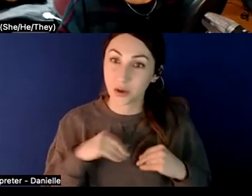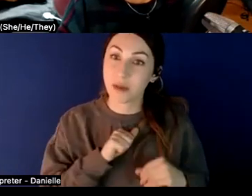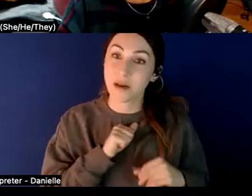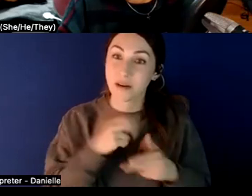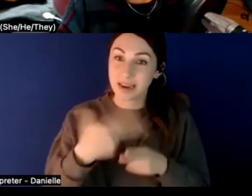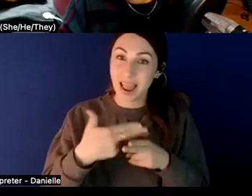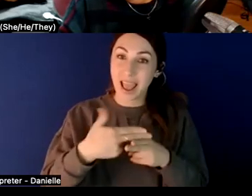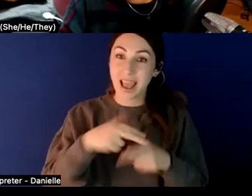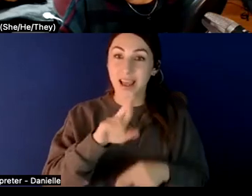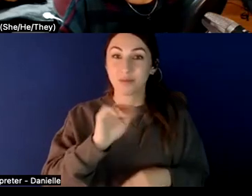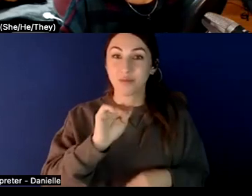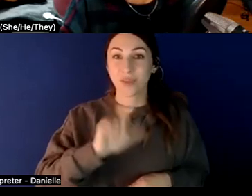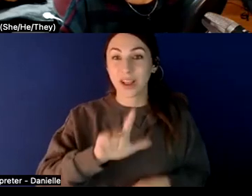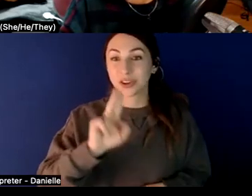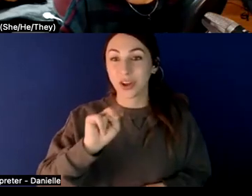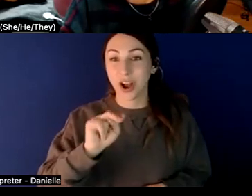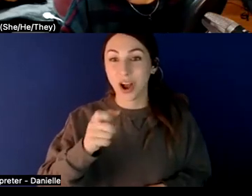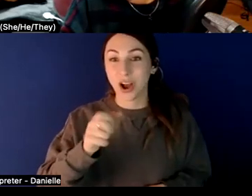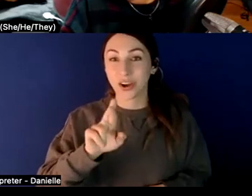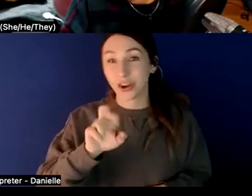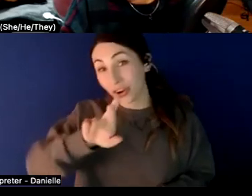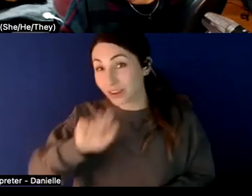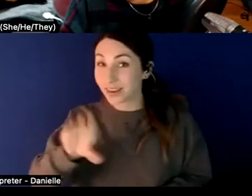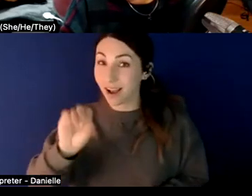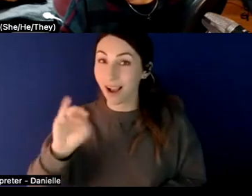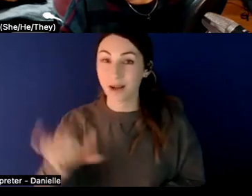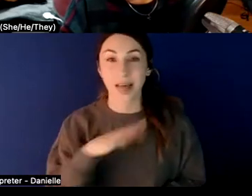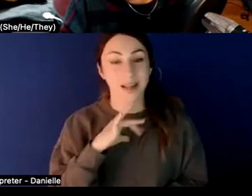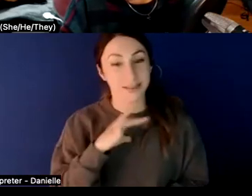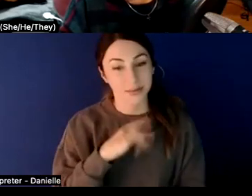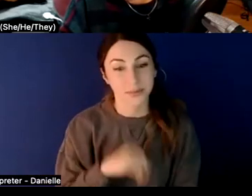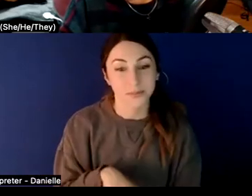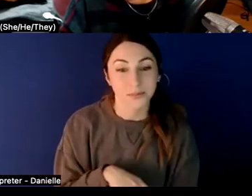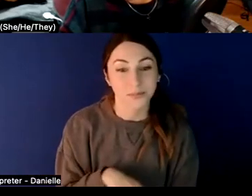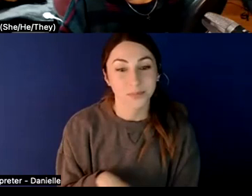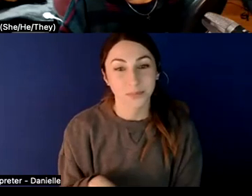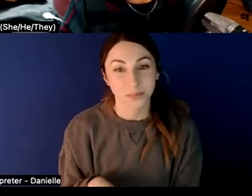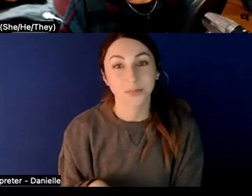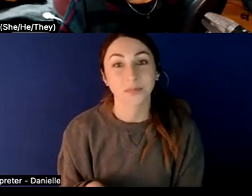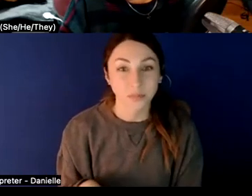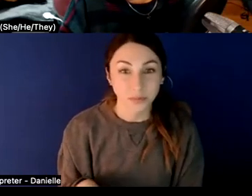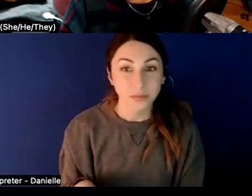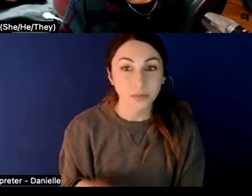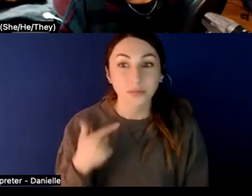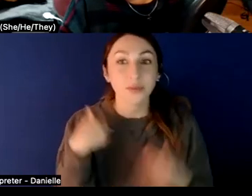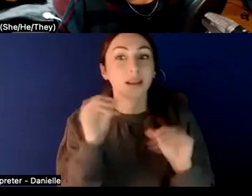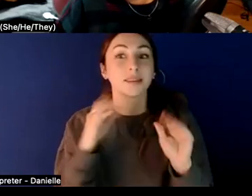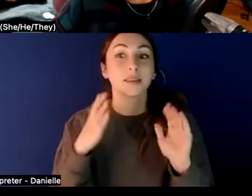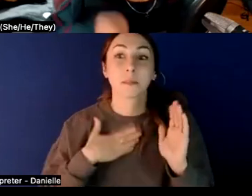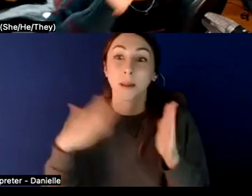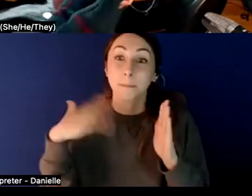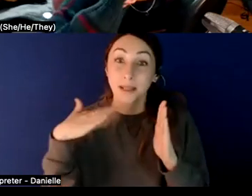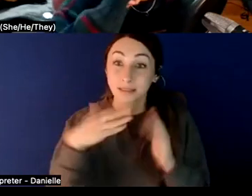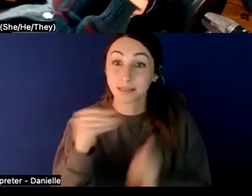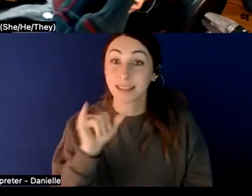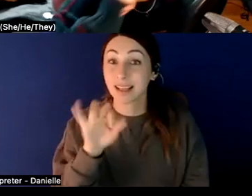so it's rachelungerer.com, which is cool. But I sell my paintings, and if you